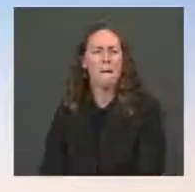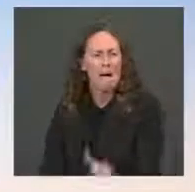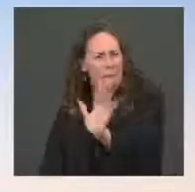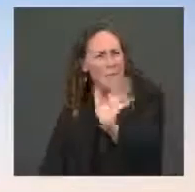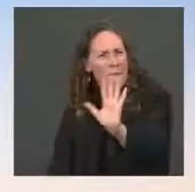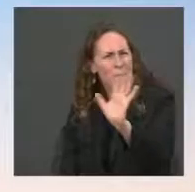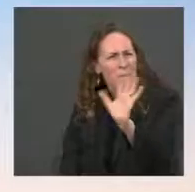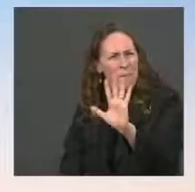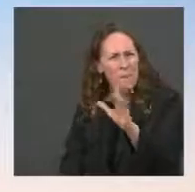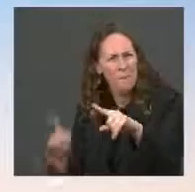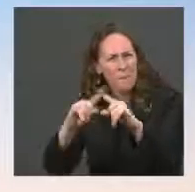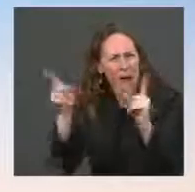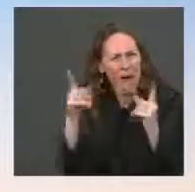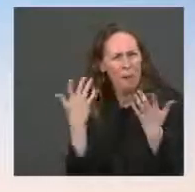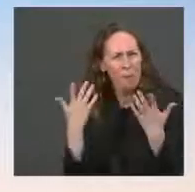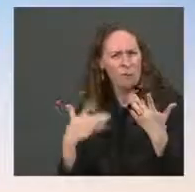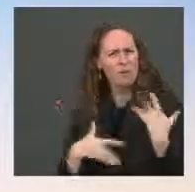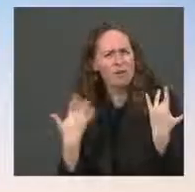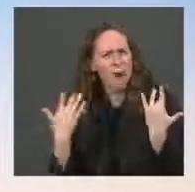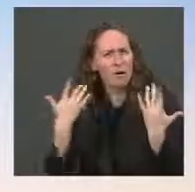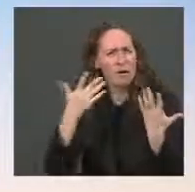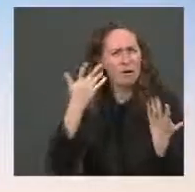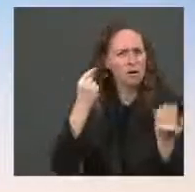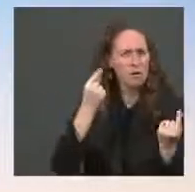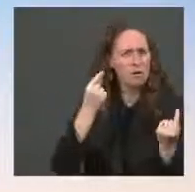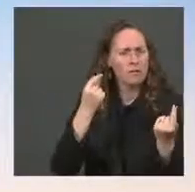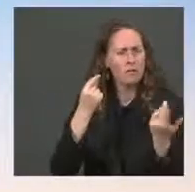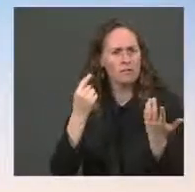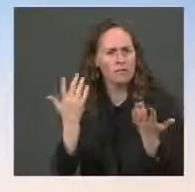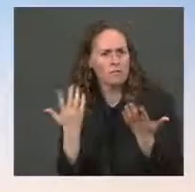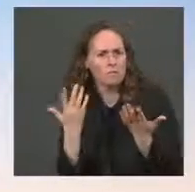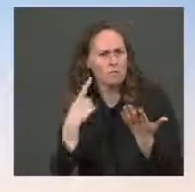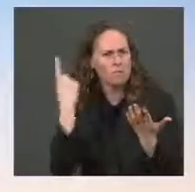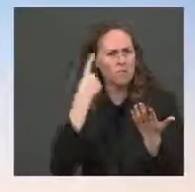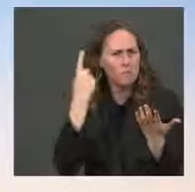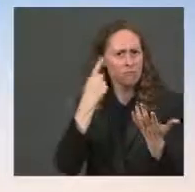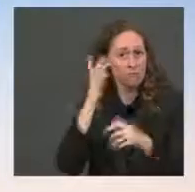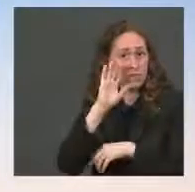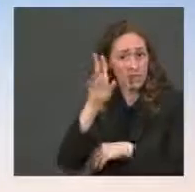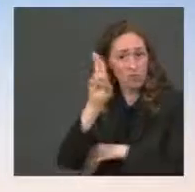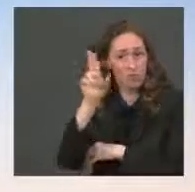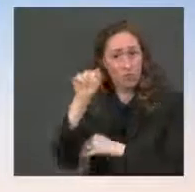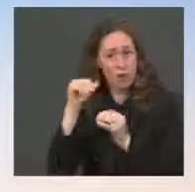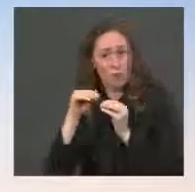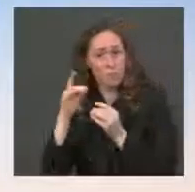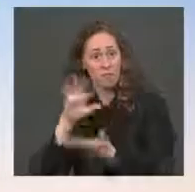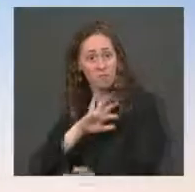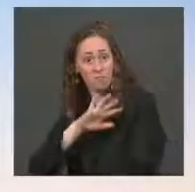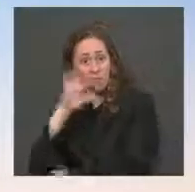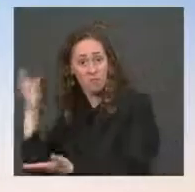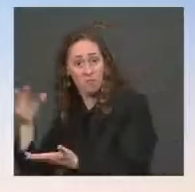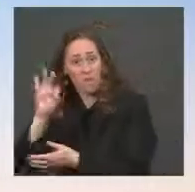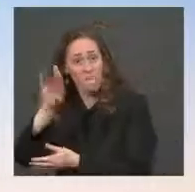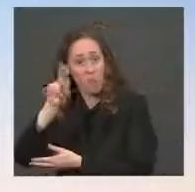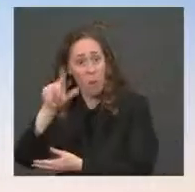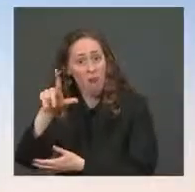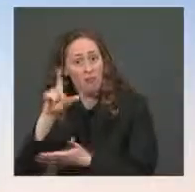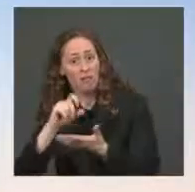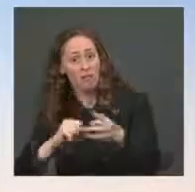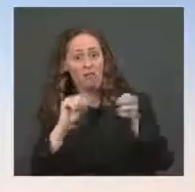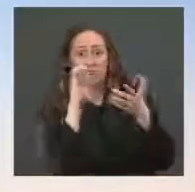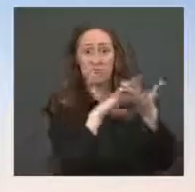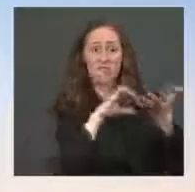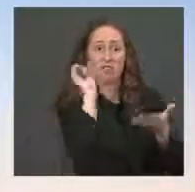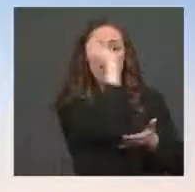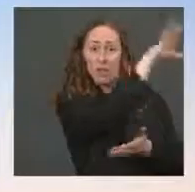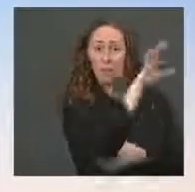the situation, if the U.S. would, is there a situation where the U.S. would ship that bomb-grade fuel? The parameters of this